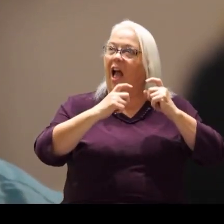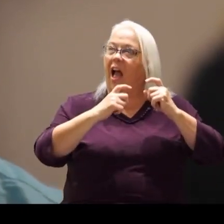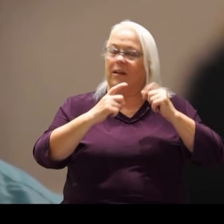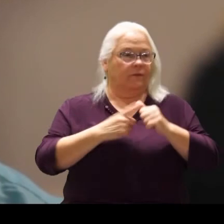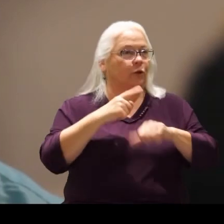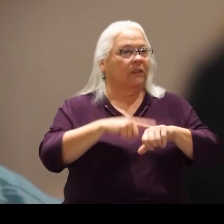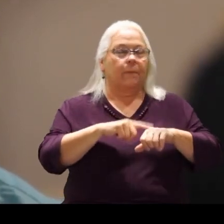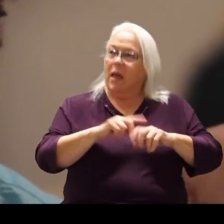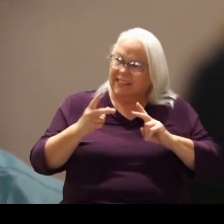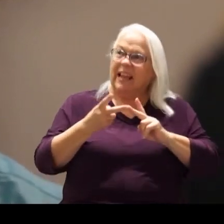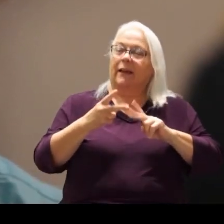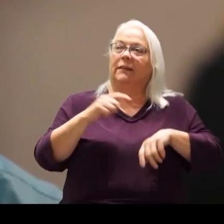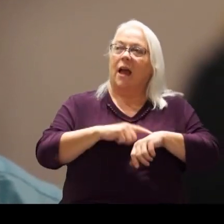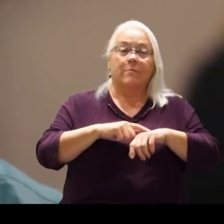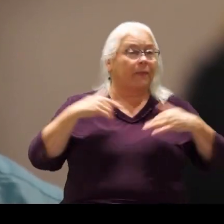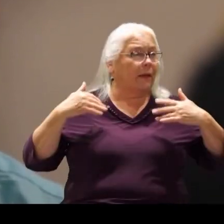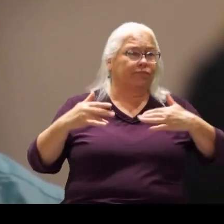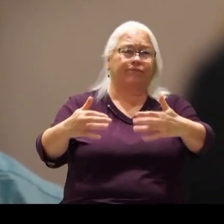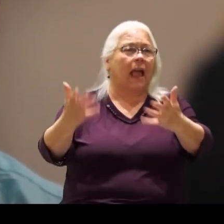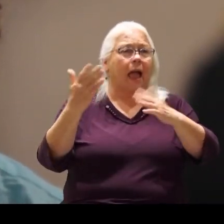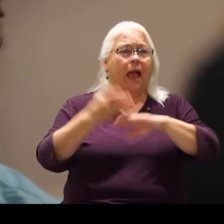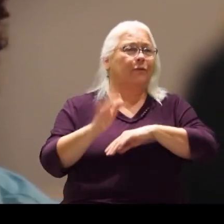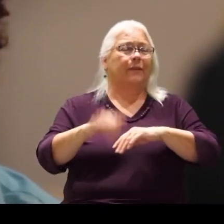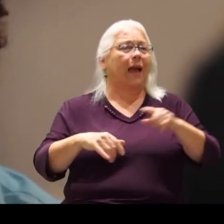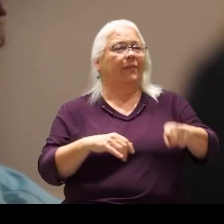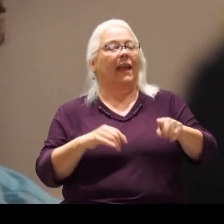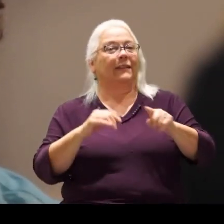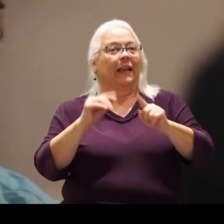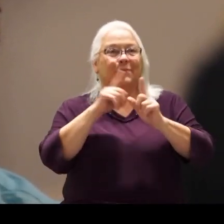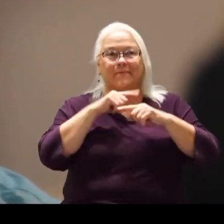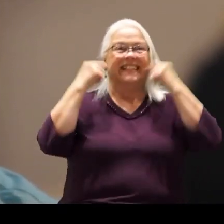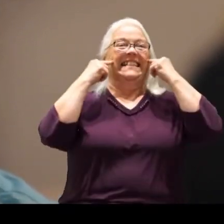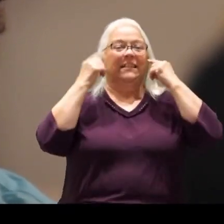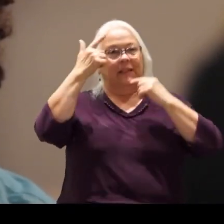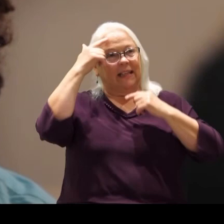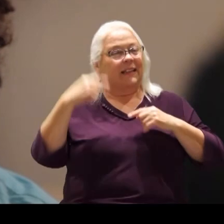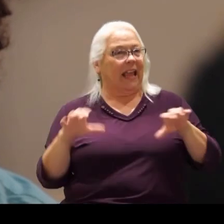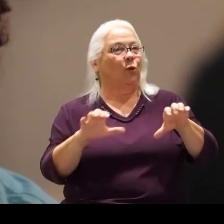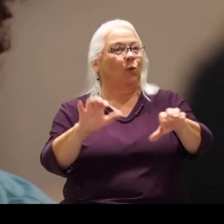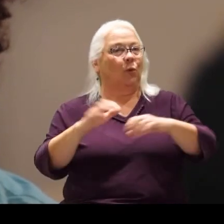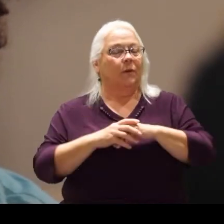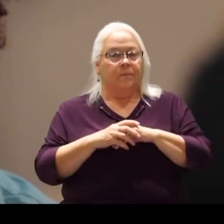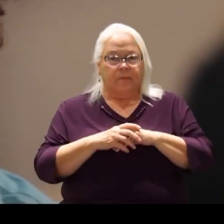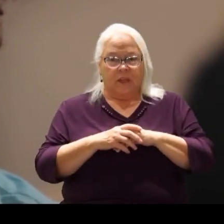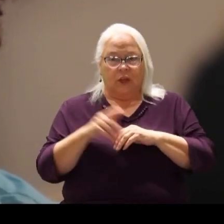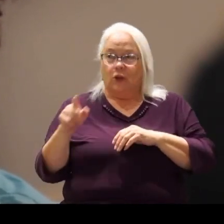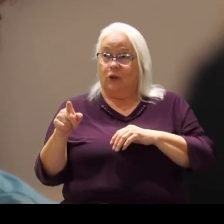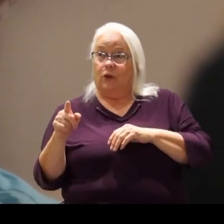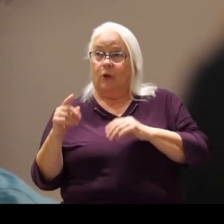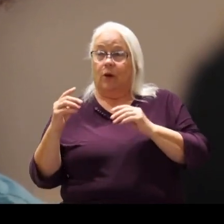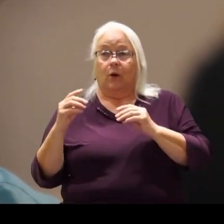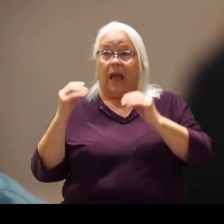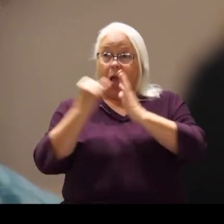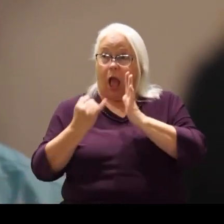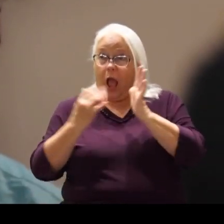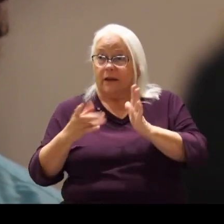that for the first time, even the second time, and then even every time after that, that it's just, they just light up when that happens, and